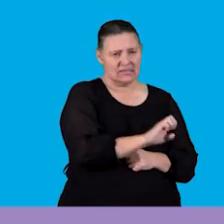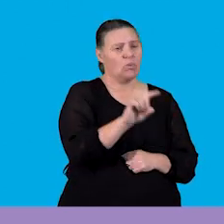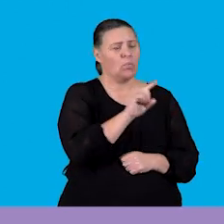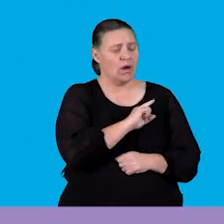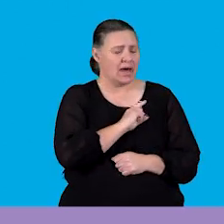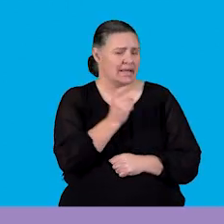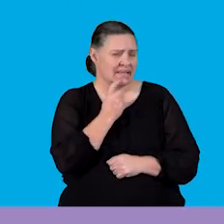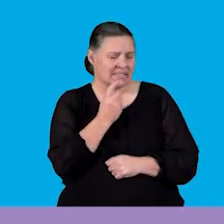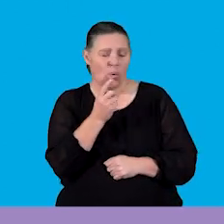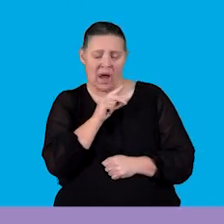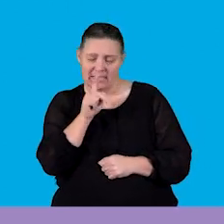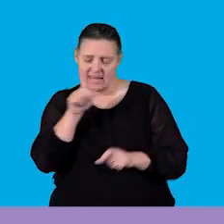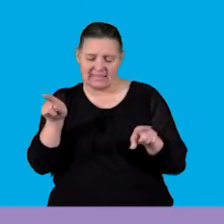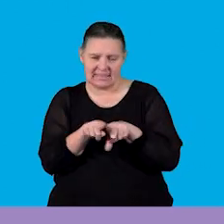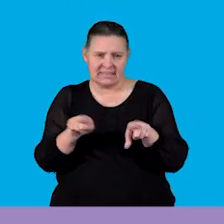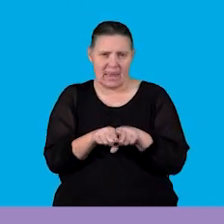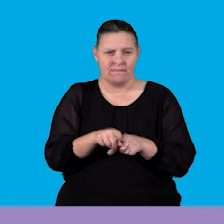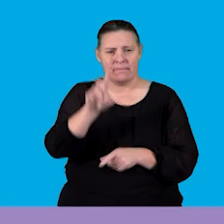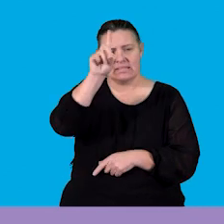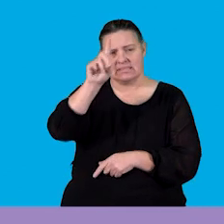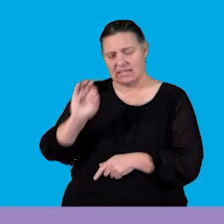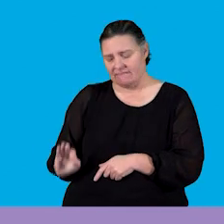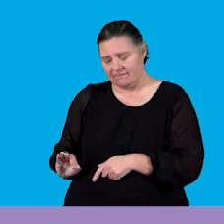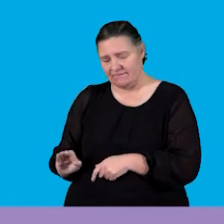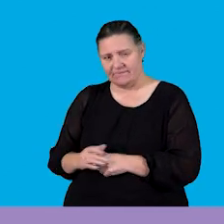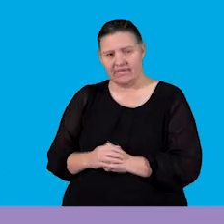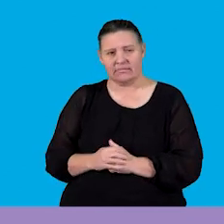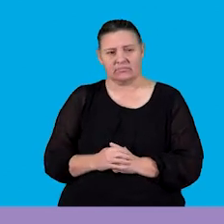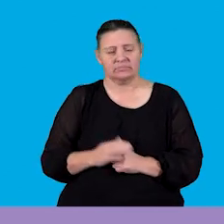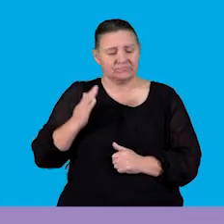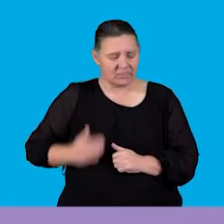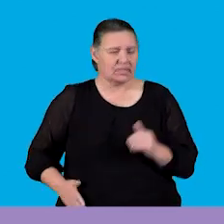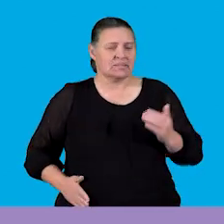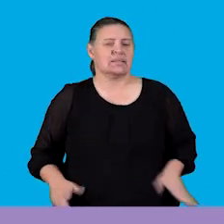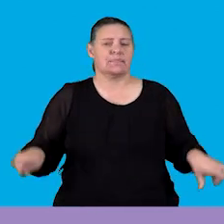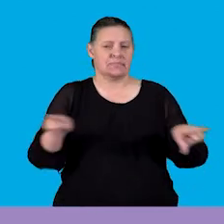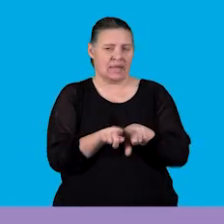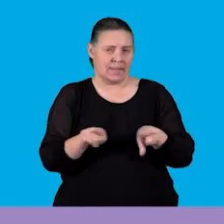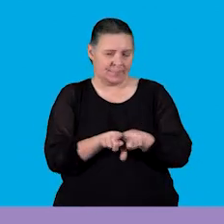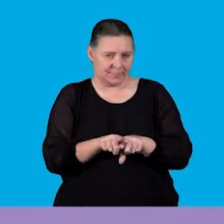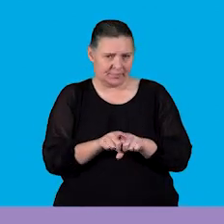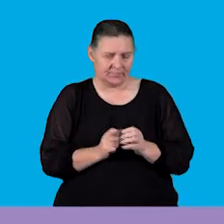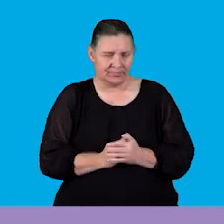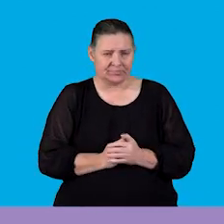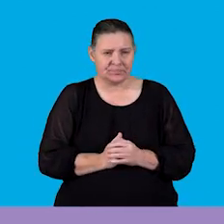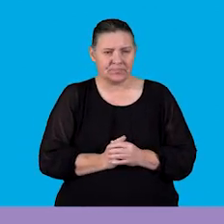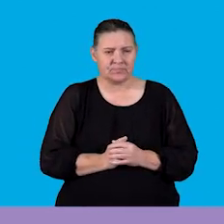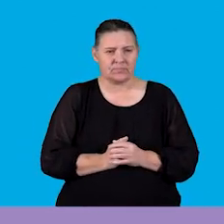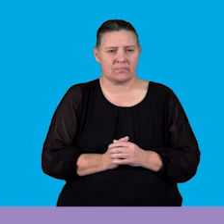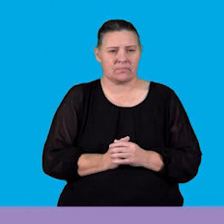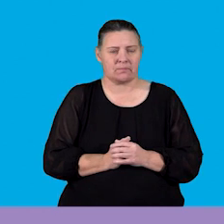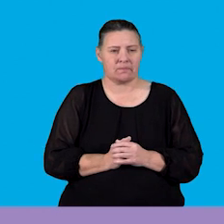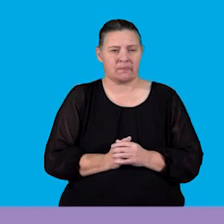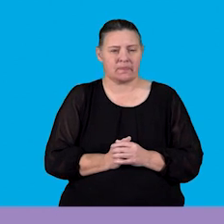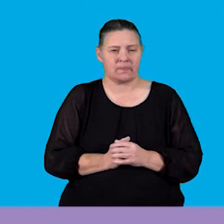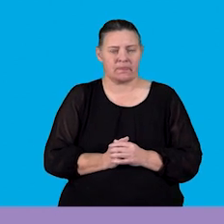DE. Now, the reason why we can say it is easy is because we have been shown that there are two sides that are equal, and that